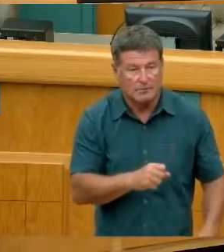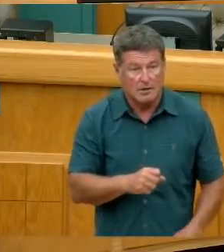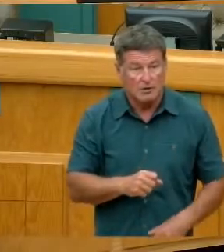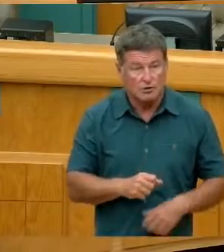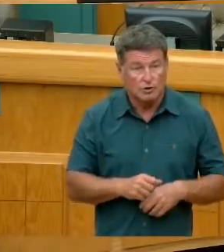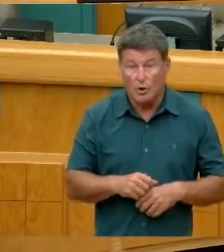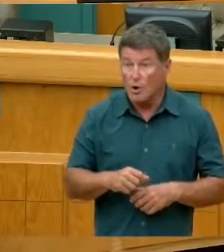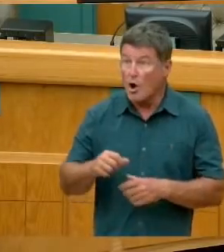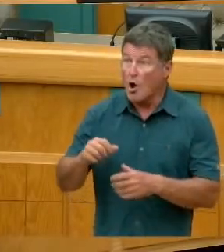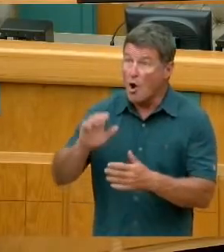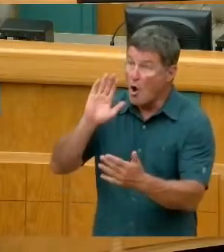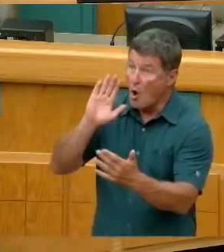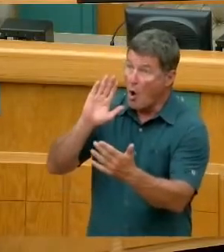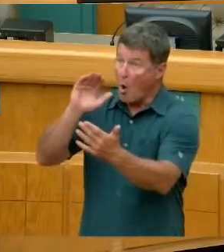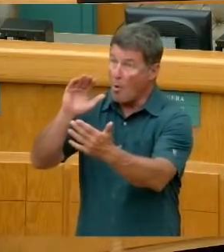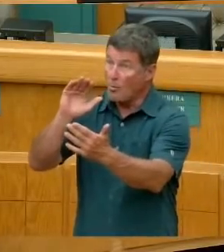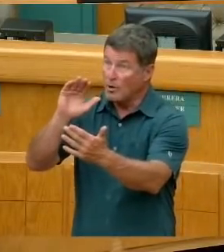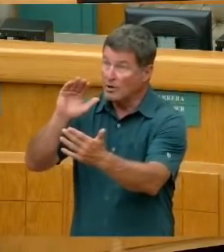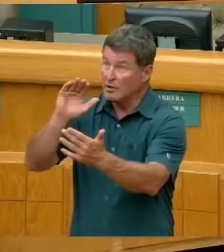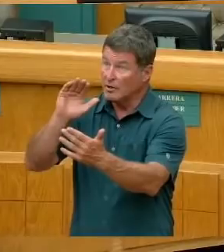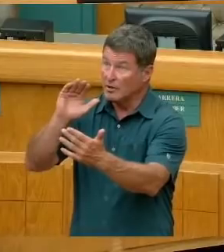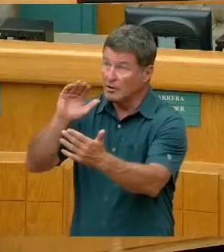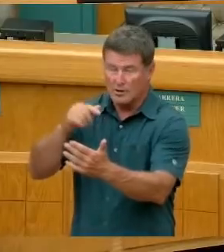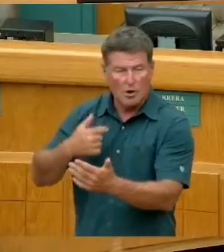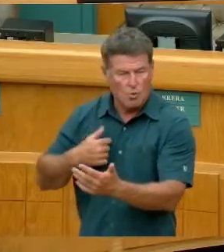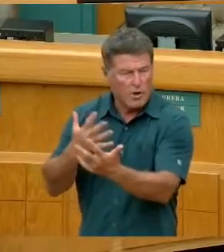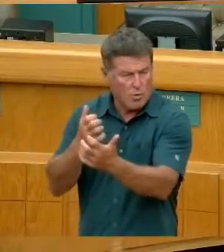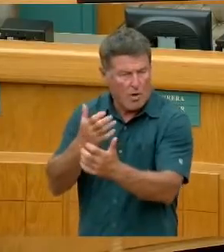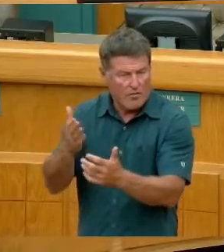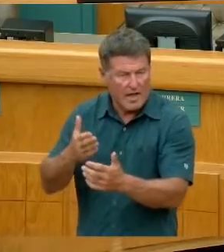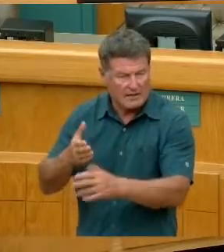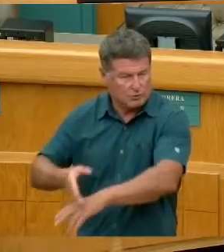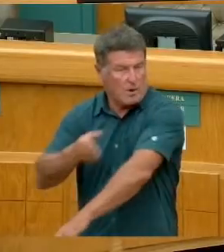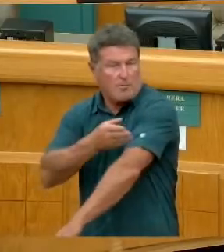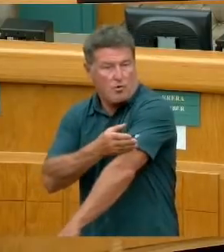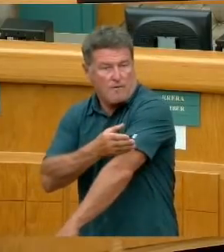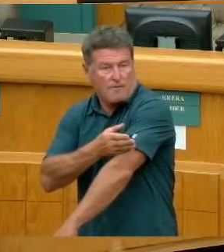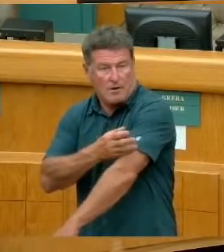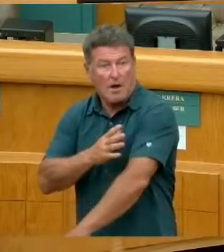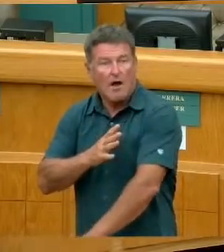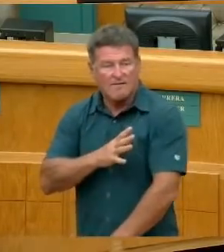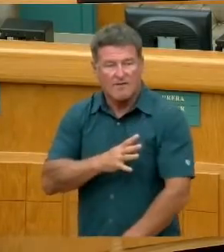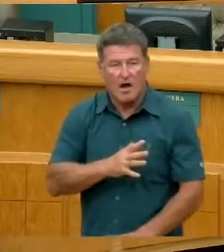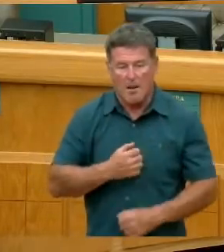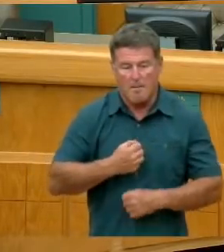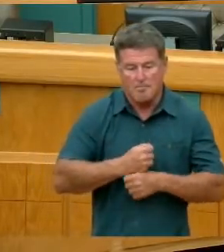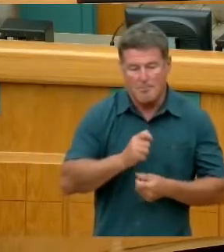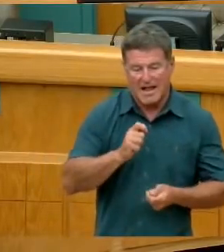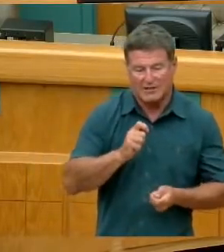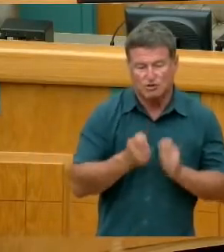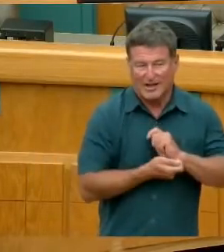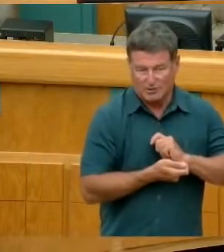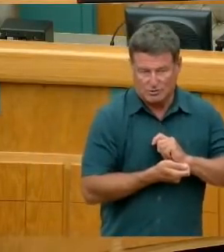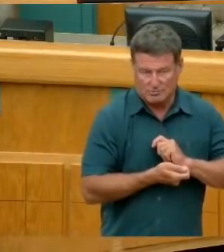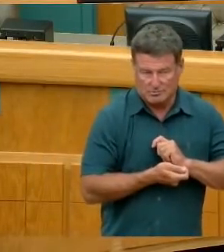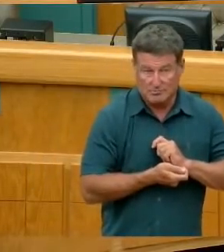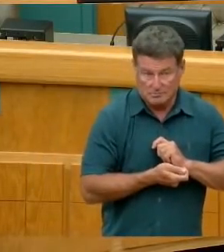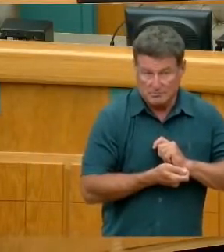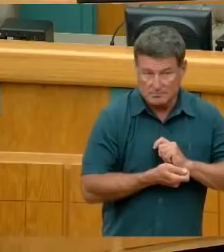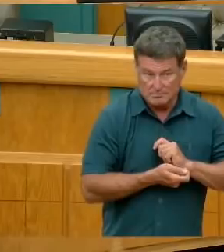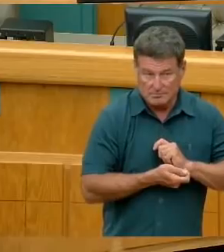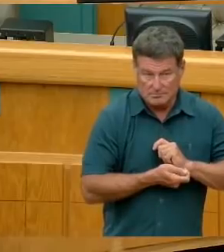So that's a way to combine hope. You want things to get better? Let's change the game.